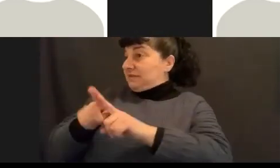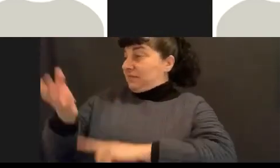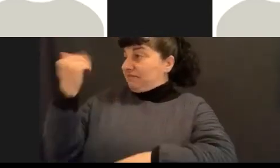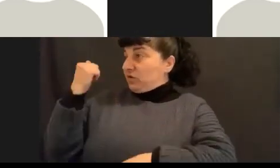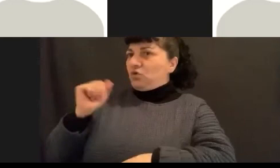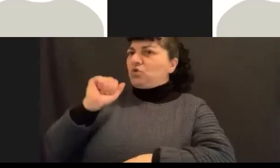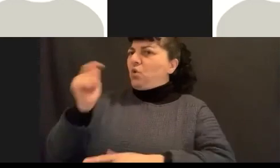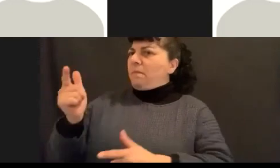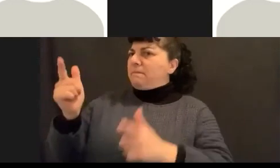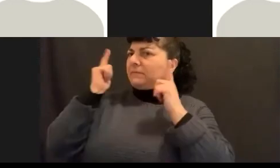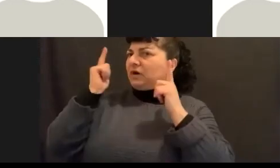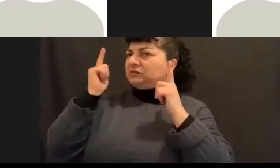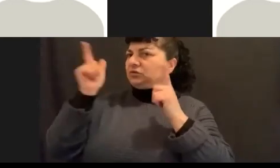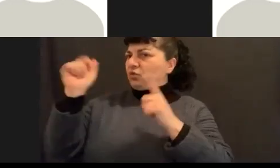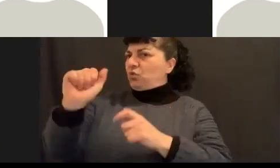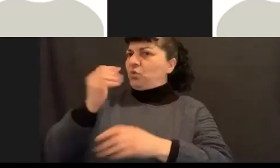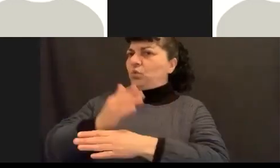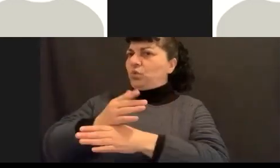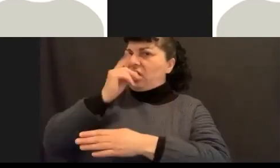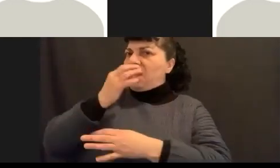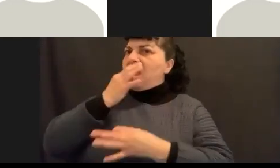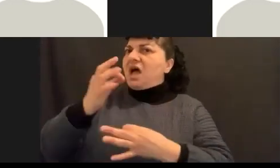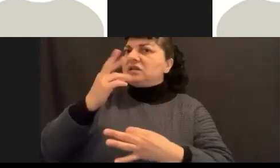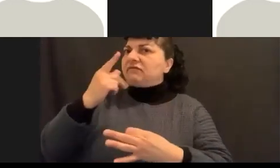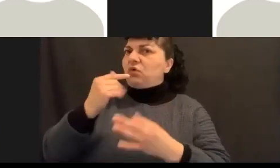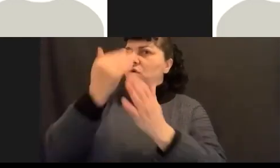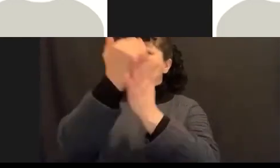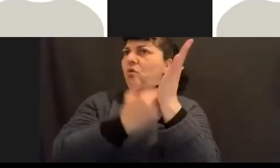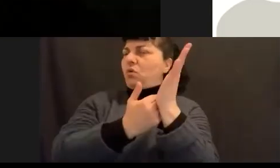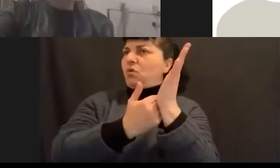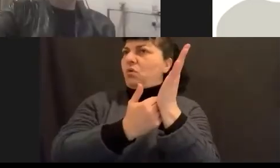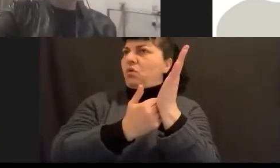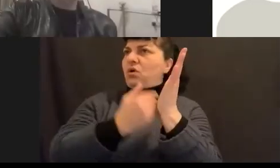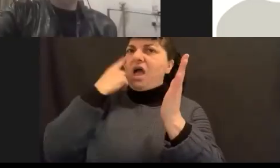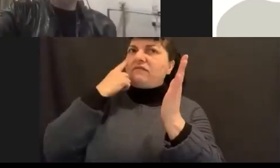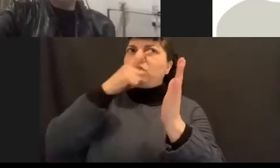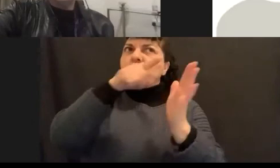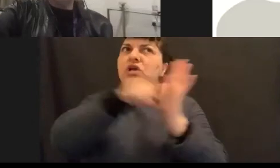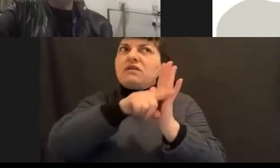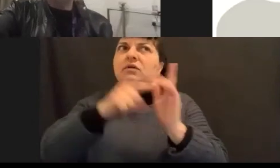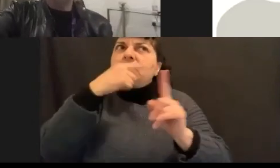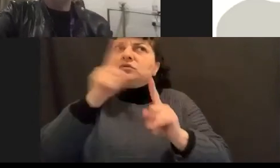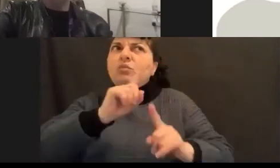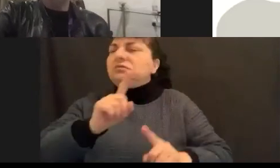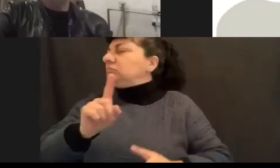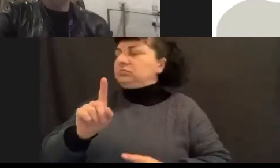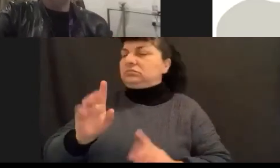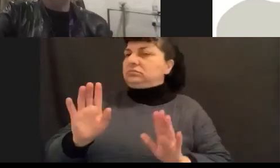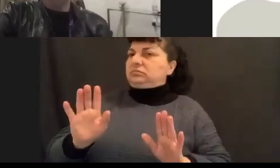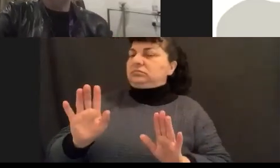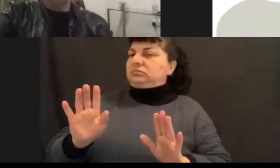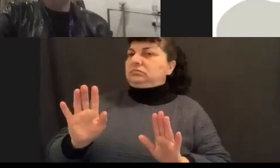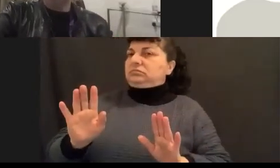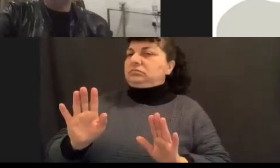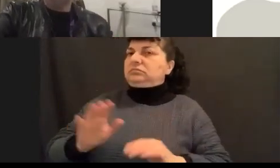that was the test result. I'm not sure about the vaccination passport. Sorry, Paul, do you? Vaccination passports